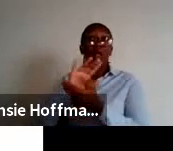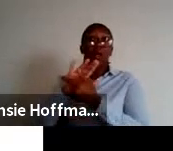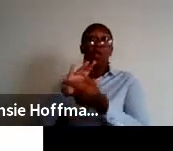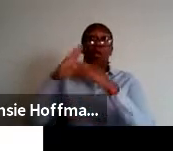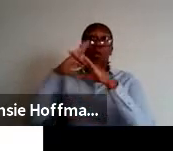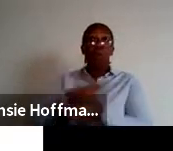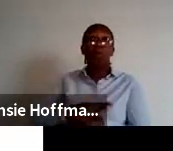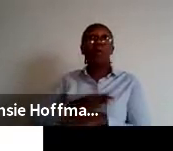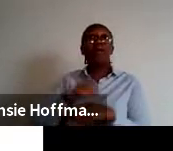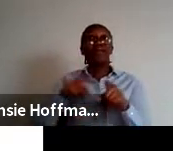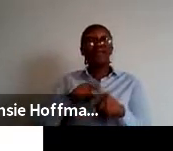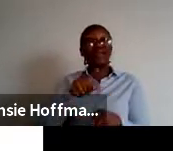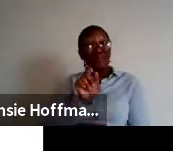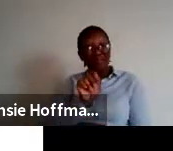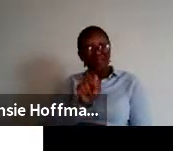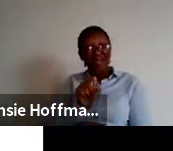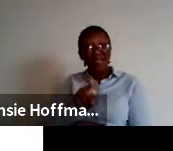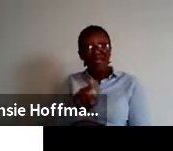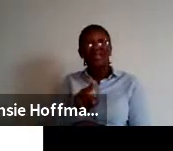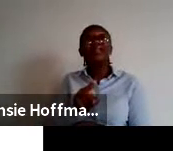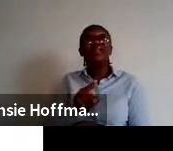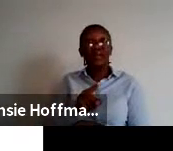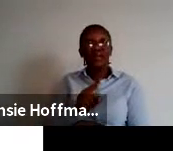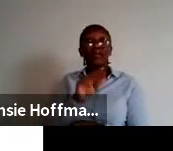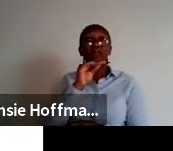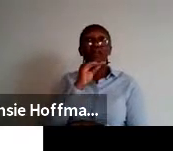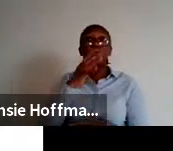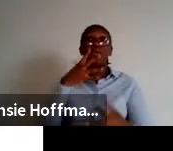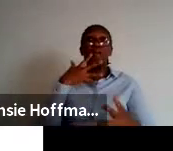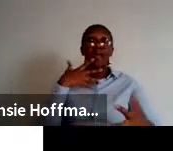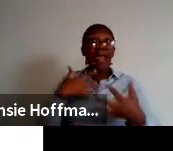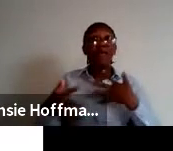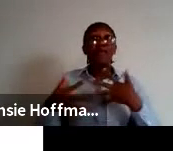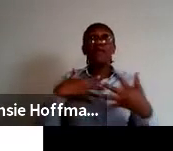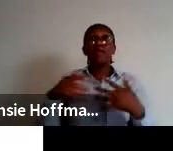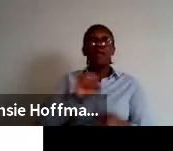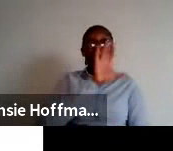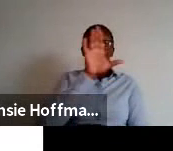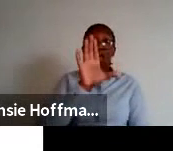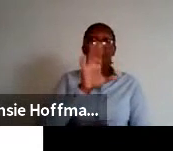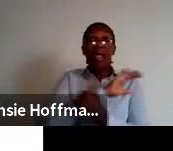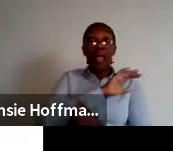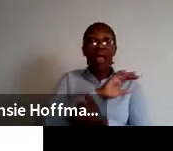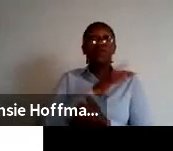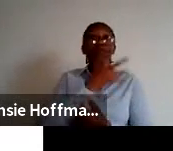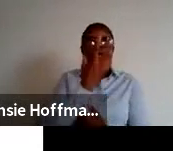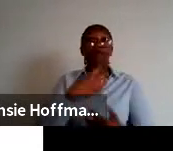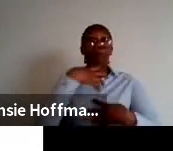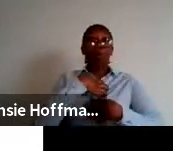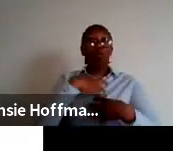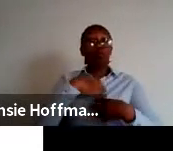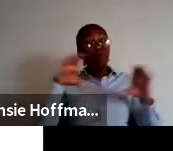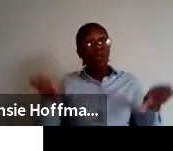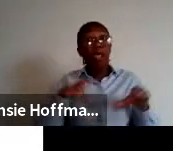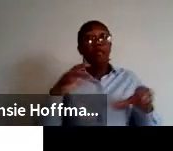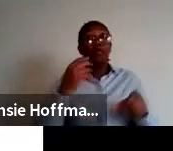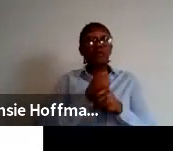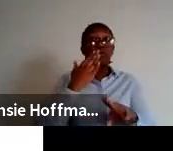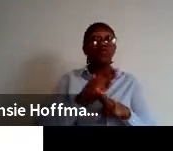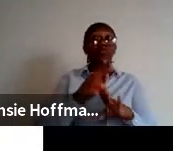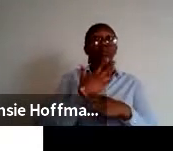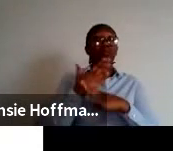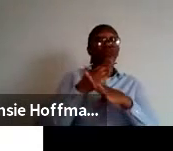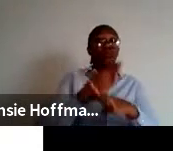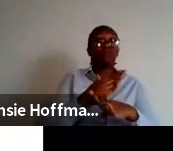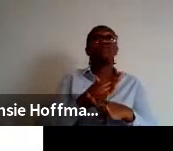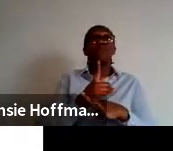that particular definition, each and every nation state will take action with regard to those drugs. There are also